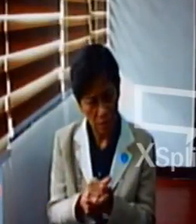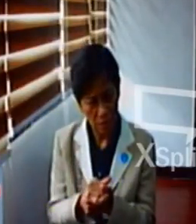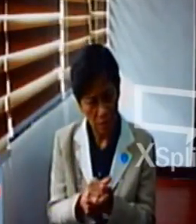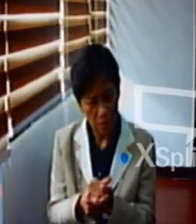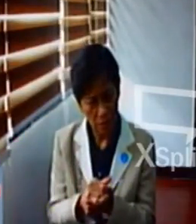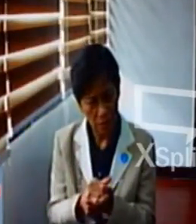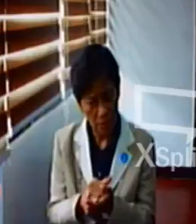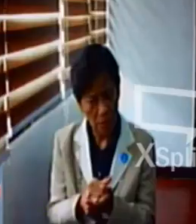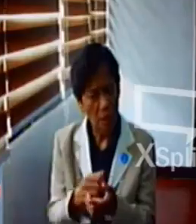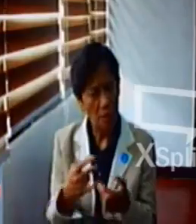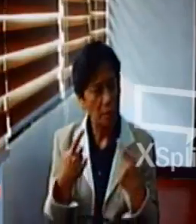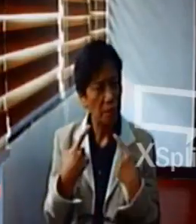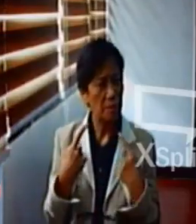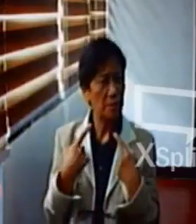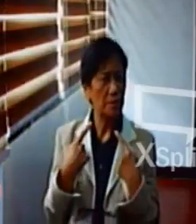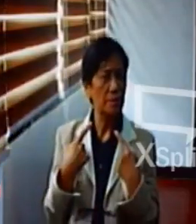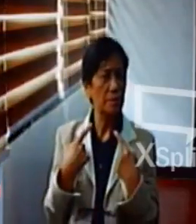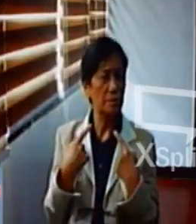there was